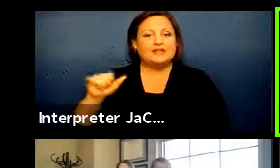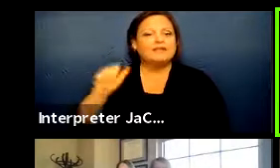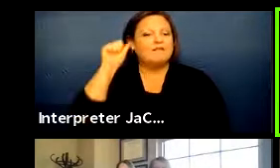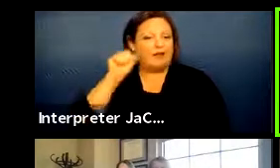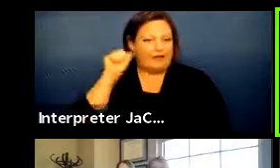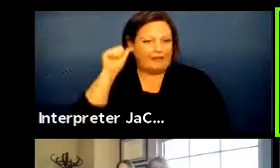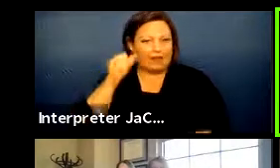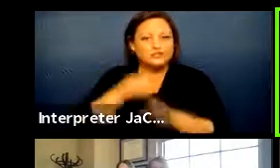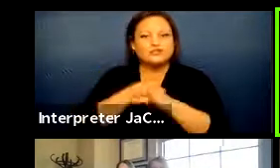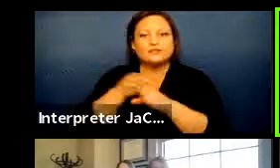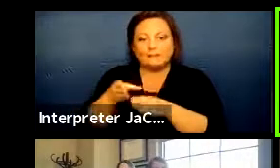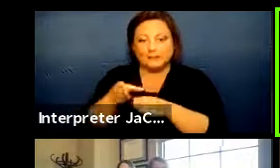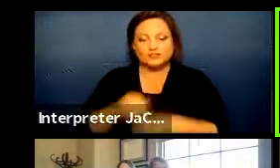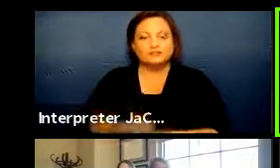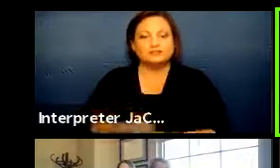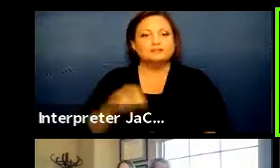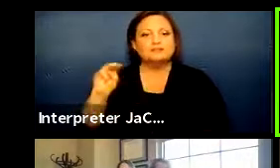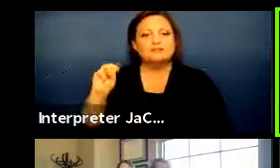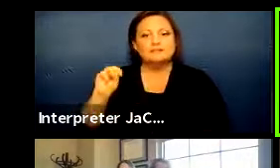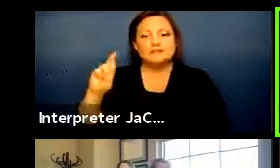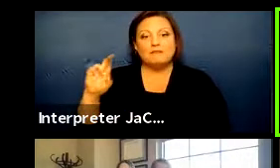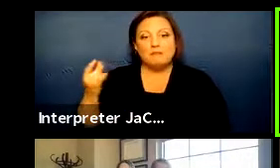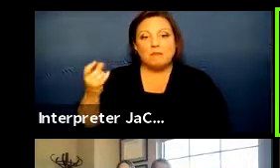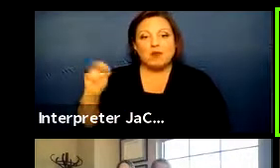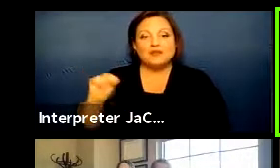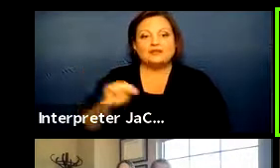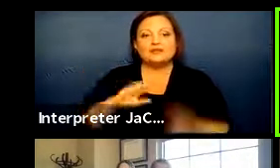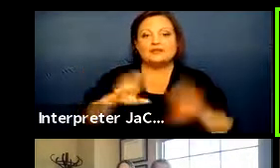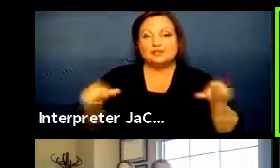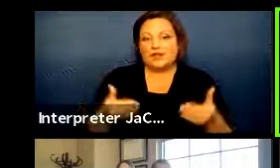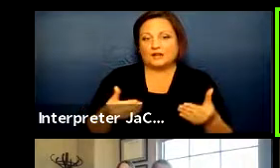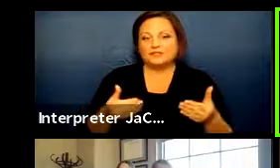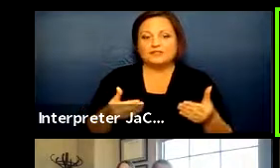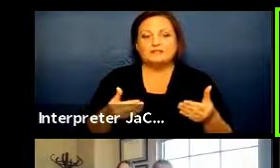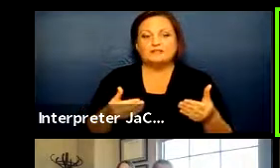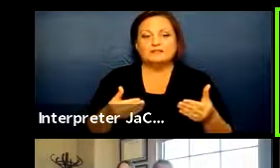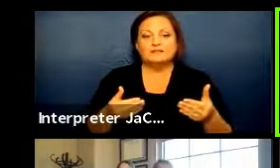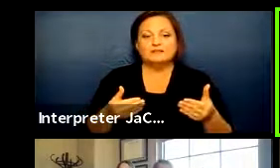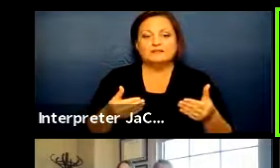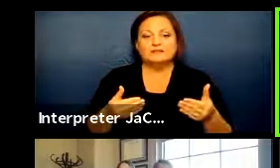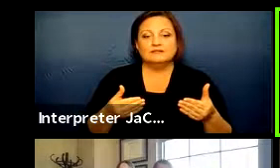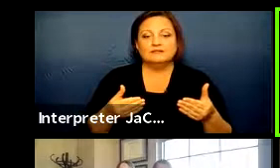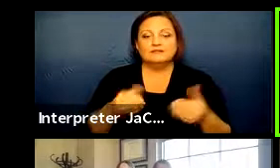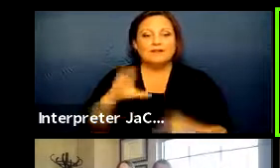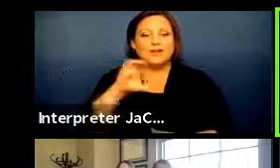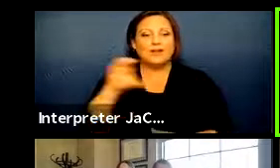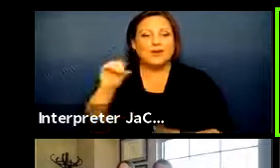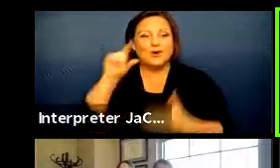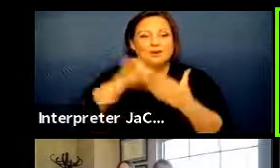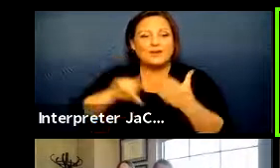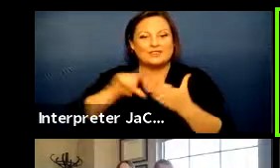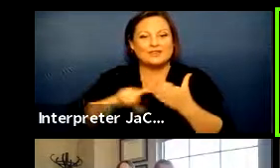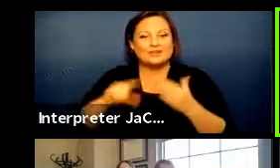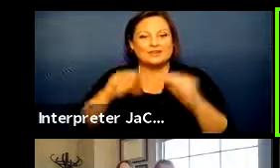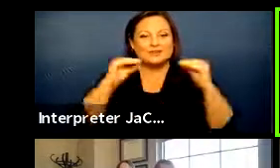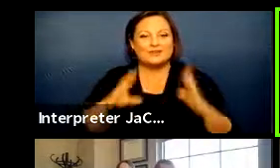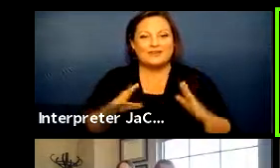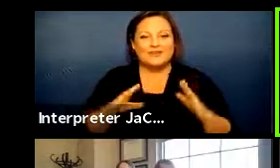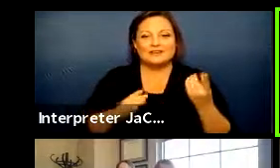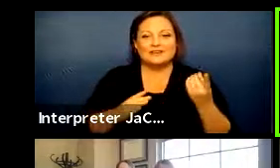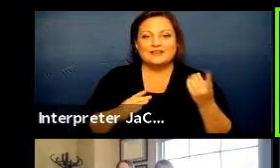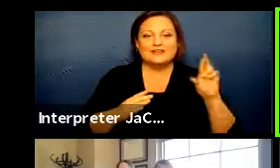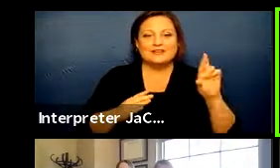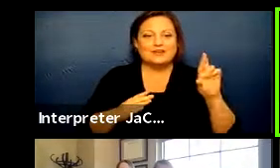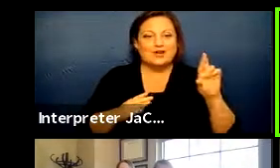audiology, and Morgan is being introduced tonight by her co-research professors, Dr. Bright